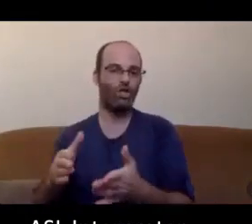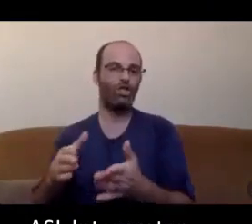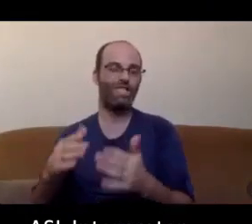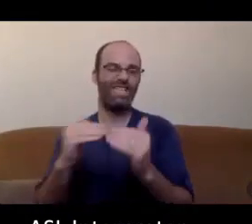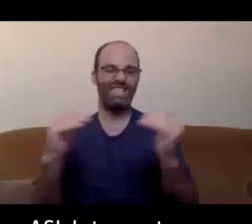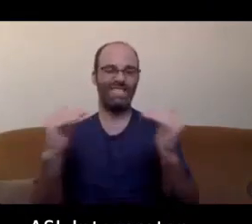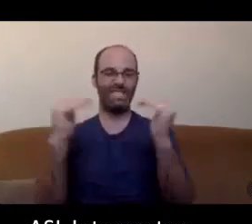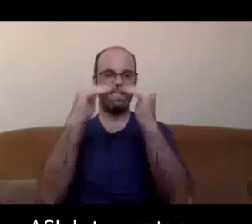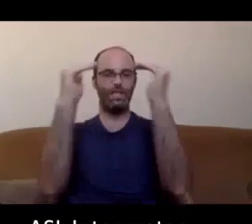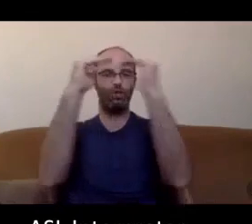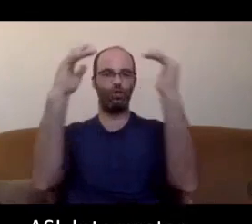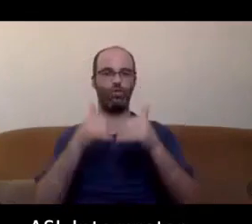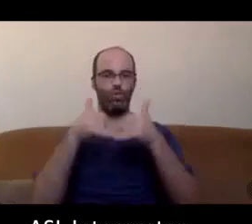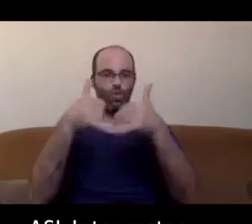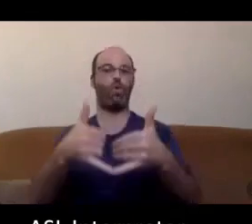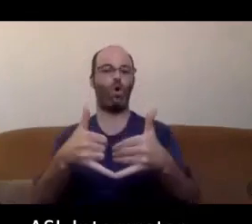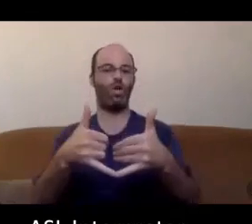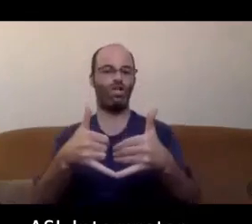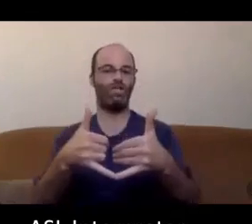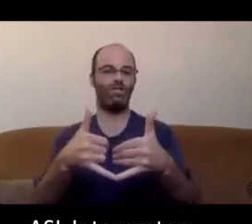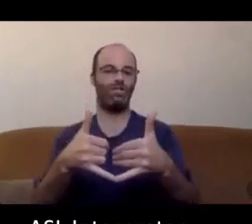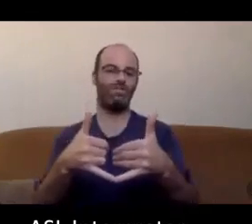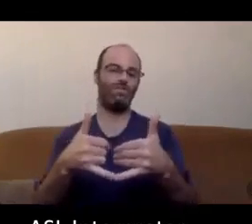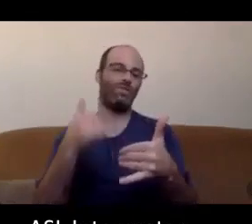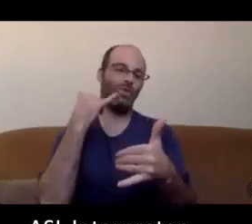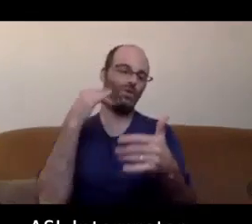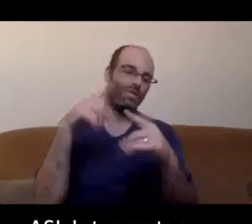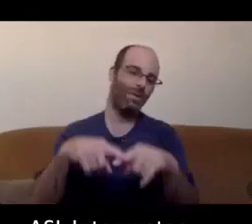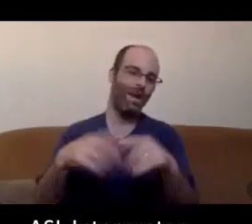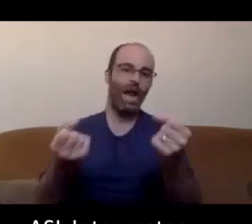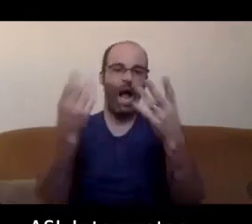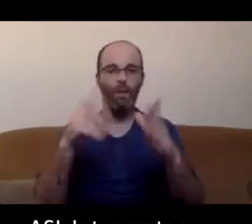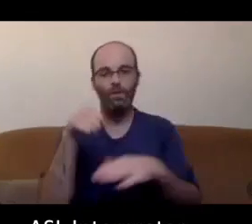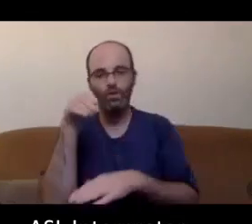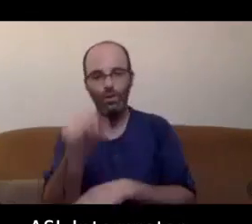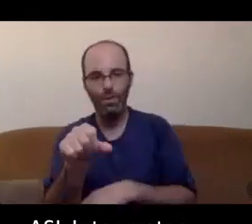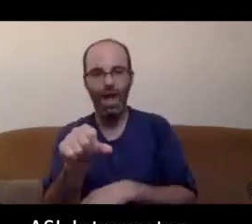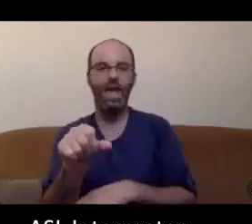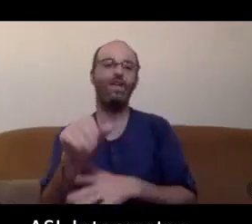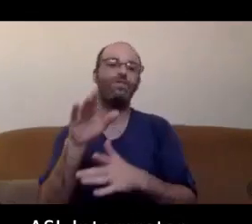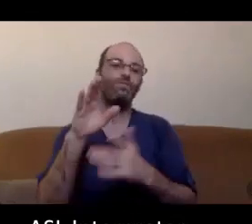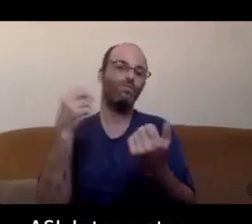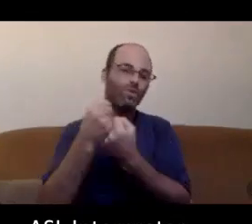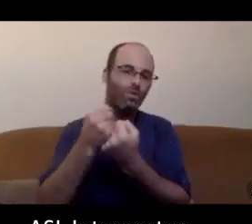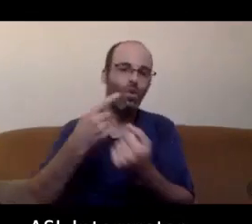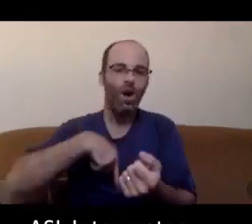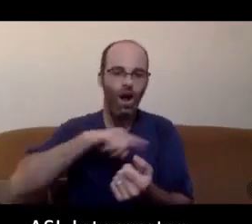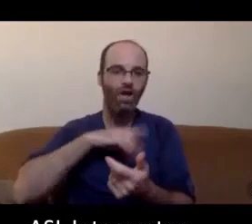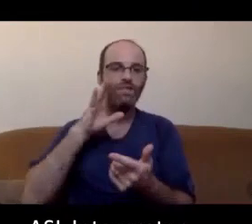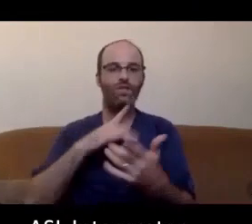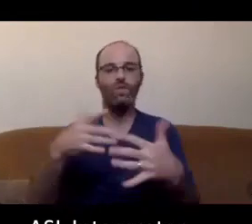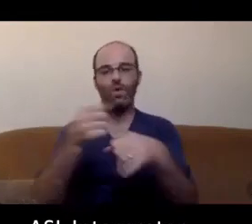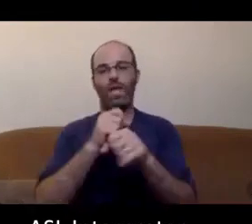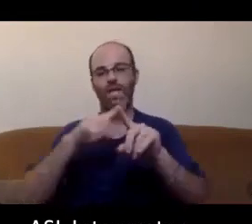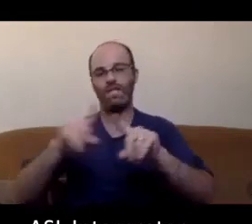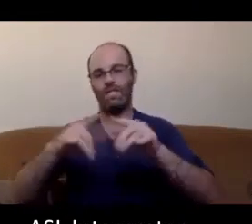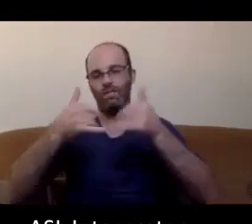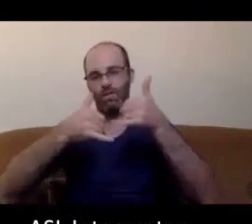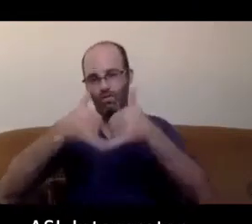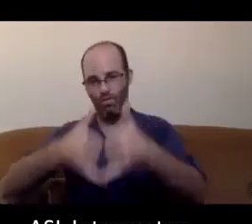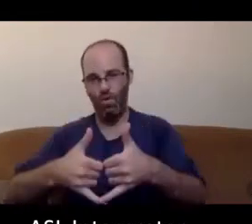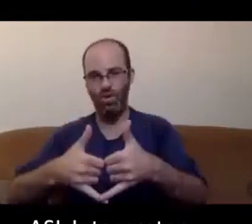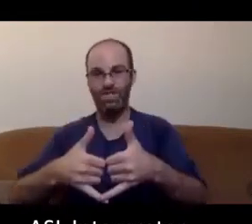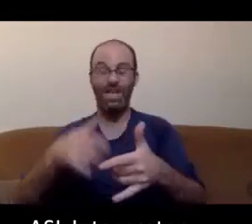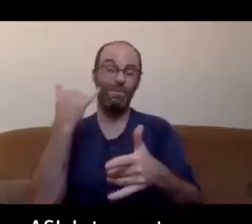so just sign up there. I don't know if it would be in the chat, but if you go to my Twitter account, then you can find thousands of links to it.